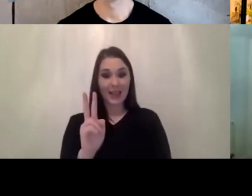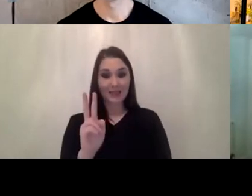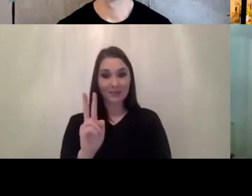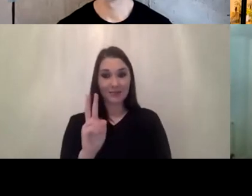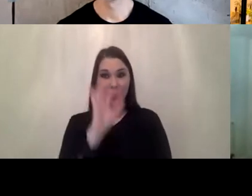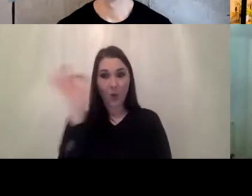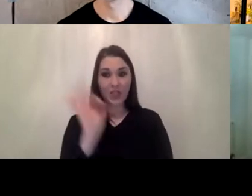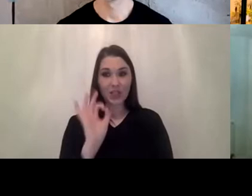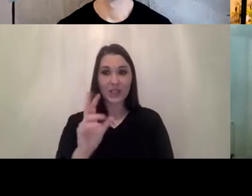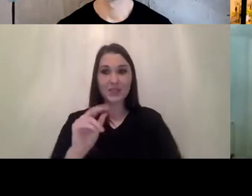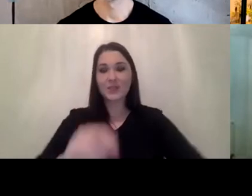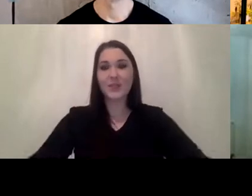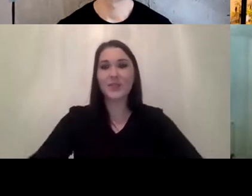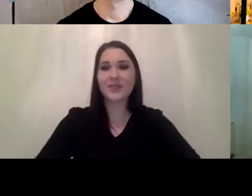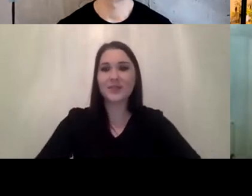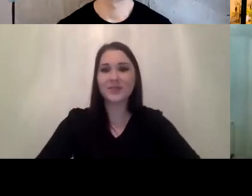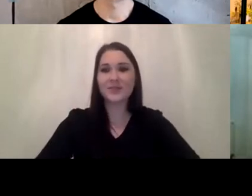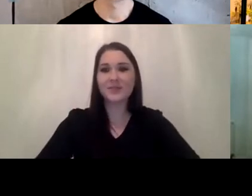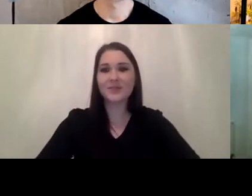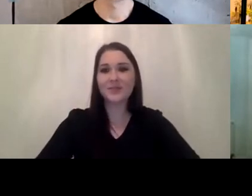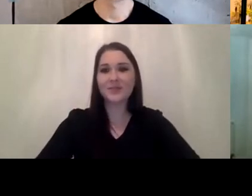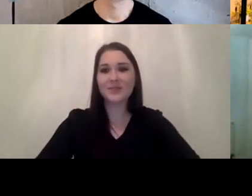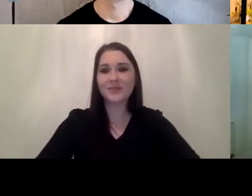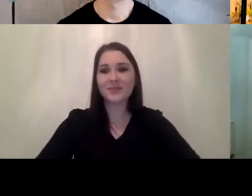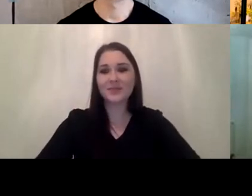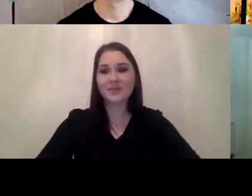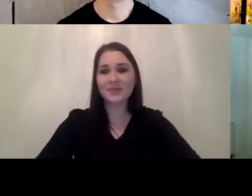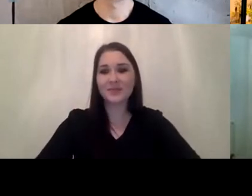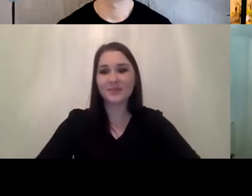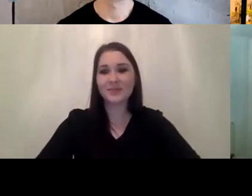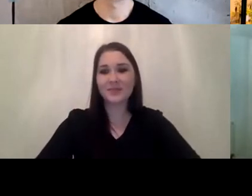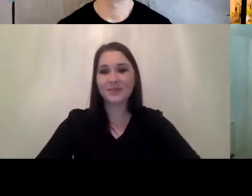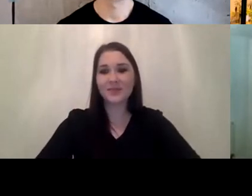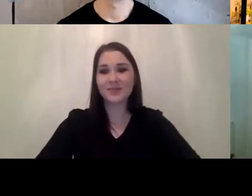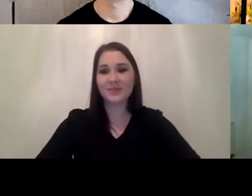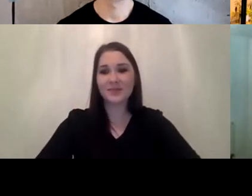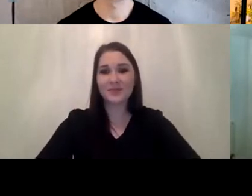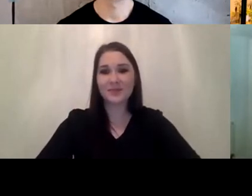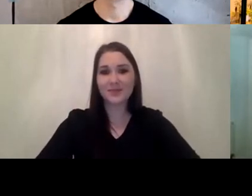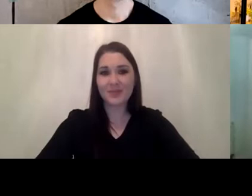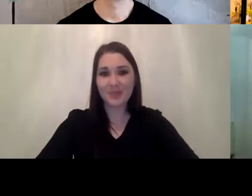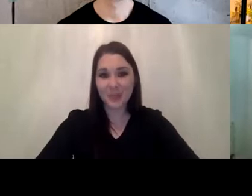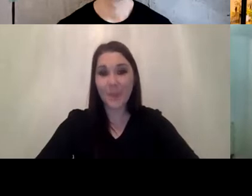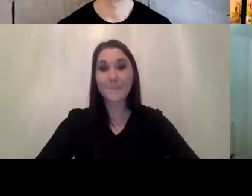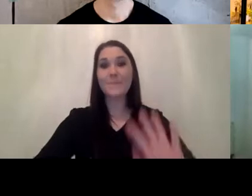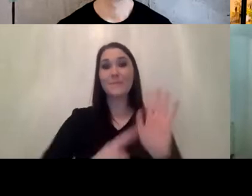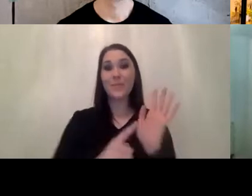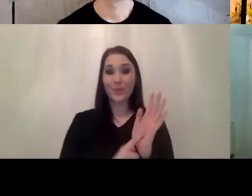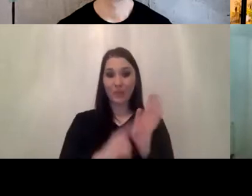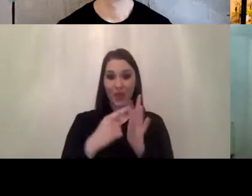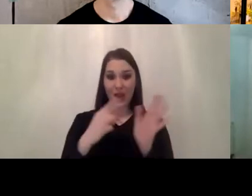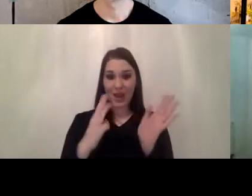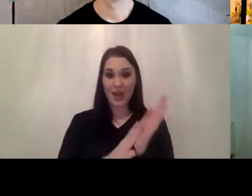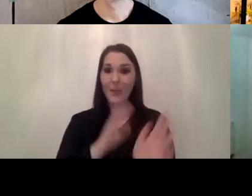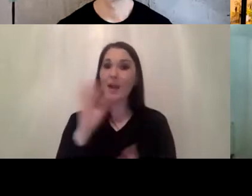Maybe not. So I will I will read it out to you. So basically, a chap called Liam has asked or said that it strikes him that